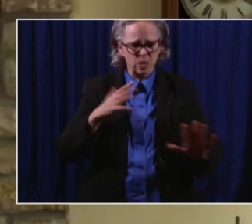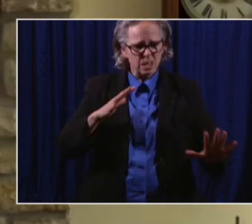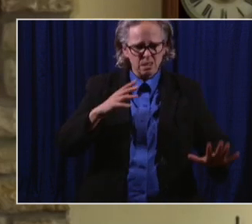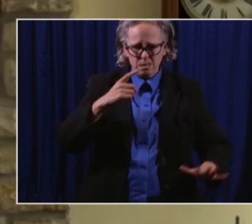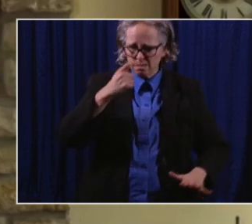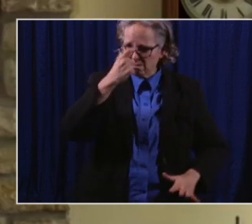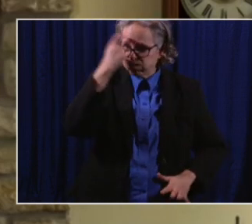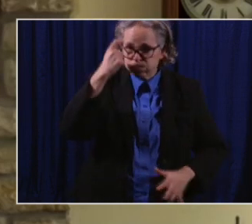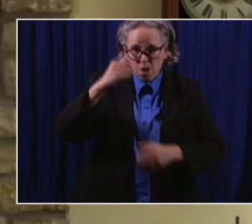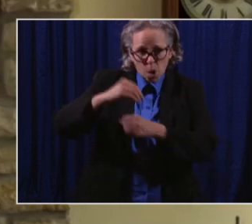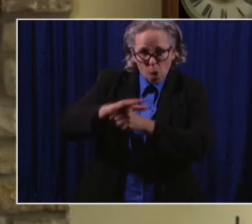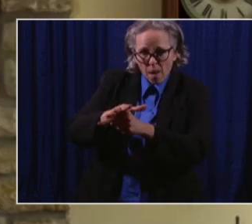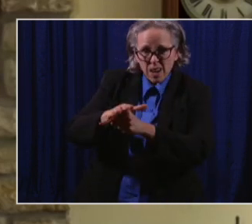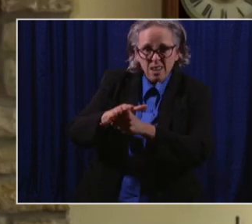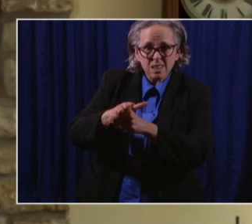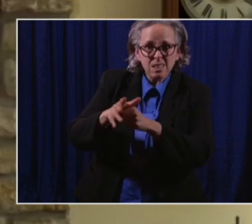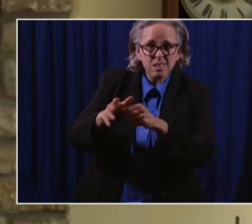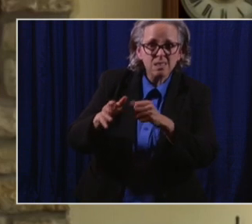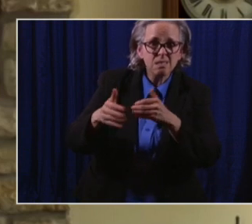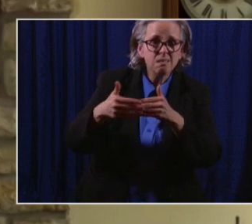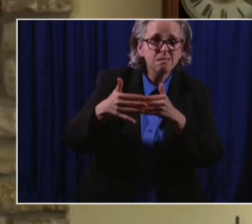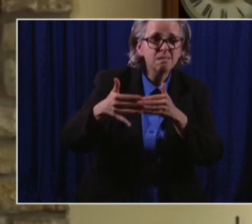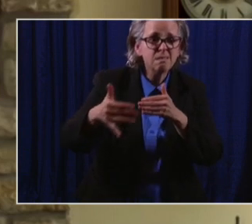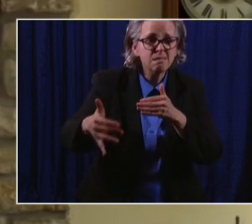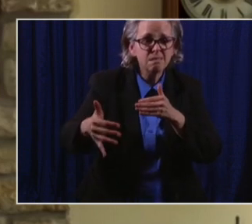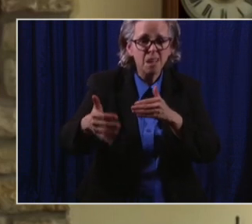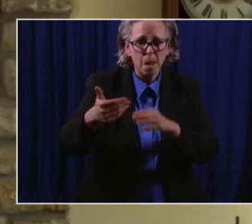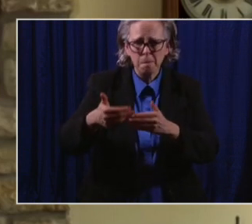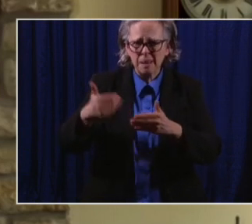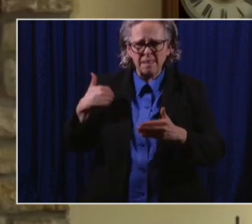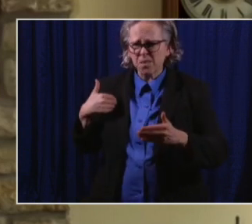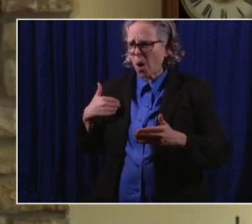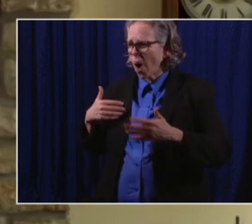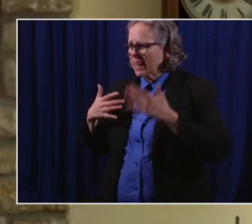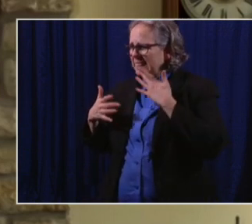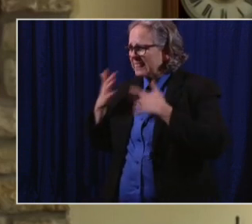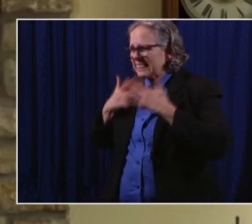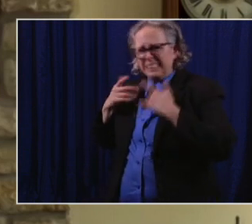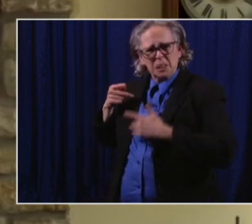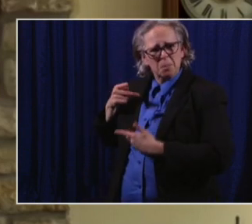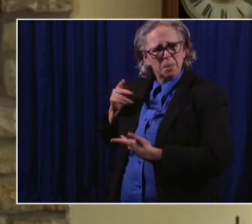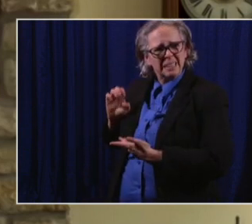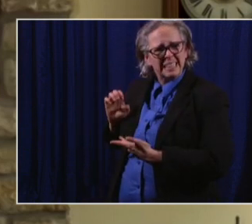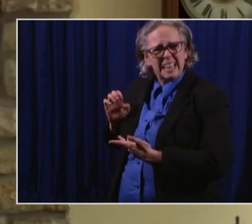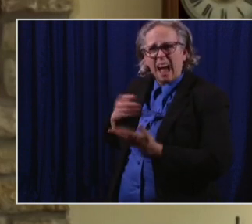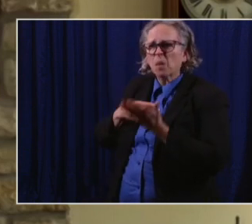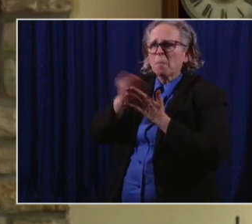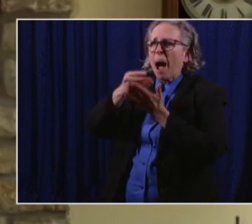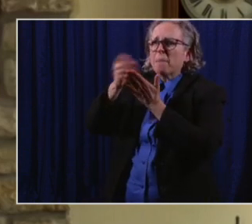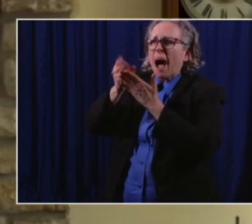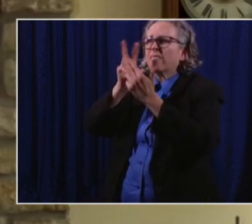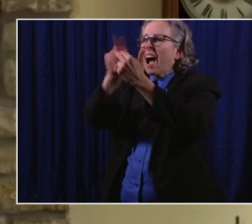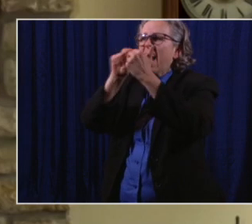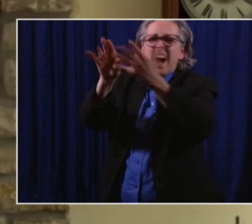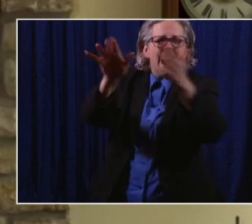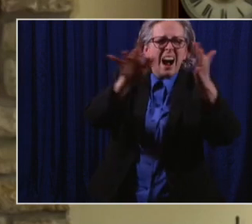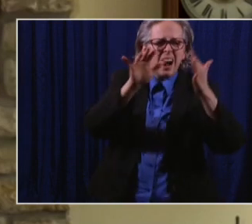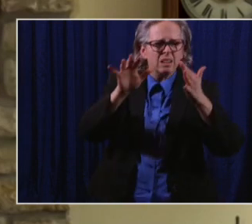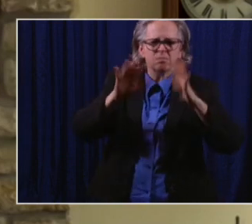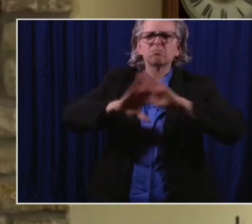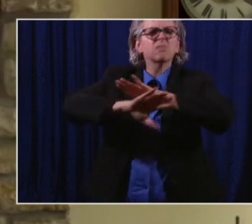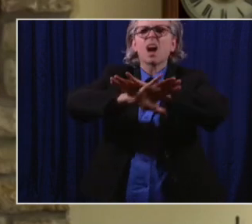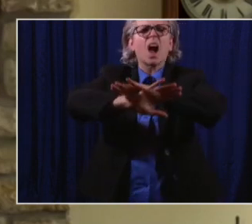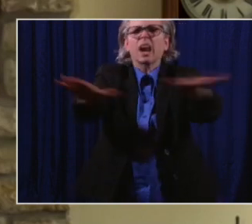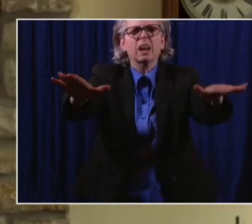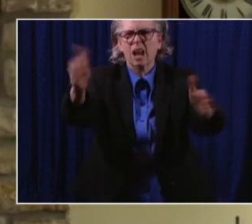that never, ever again do we want to be in a position where we have to import all our personal protection equipment. We don't want to